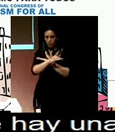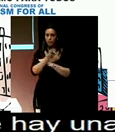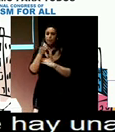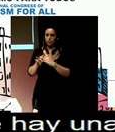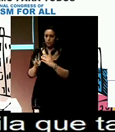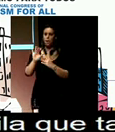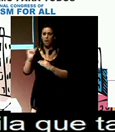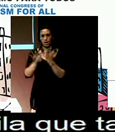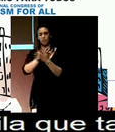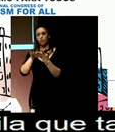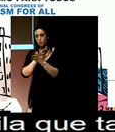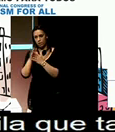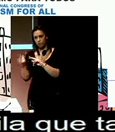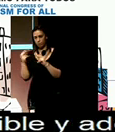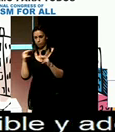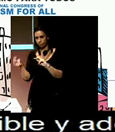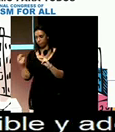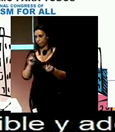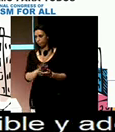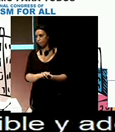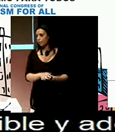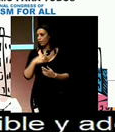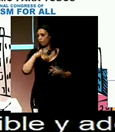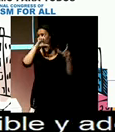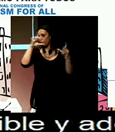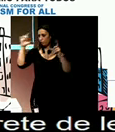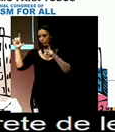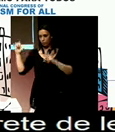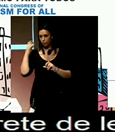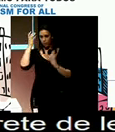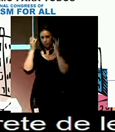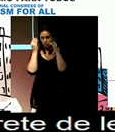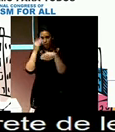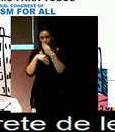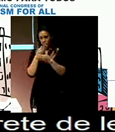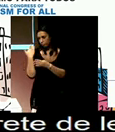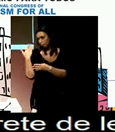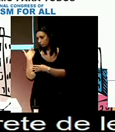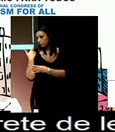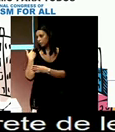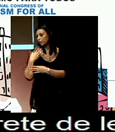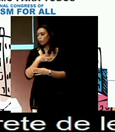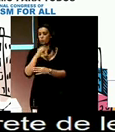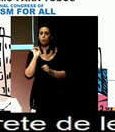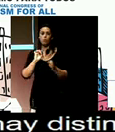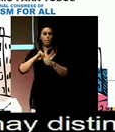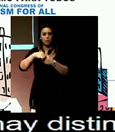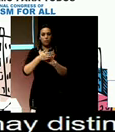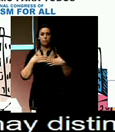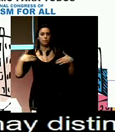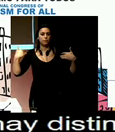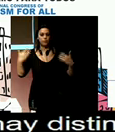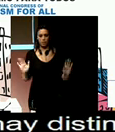in an accessible area where we have a sign language interpreter. Here you can see images, photos